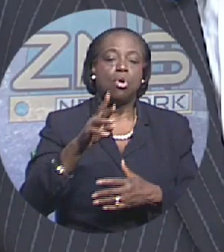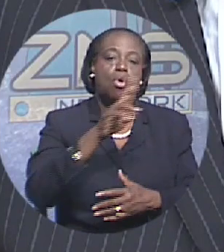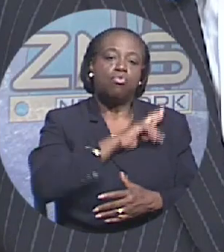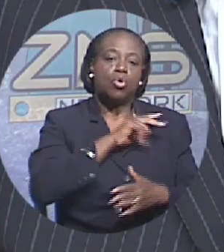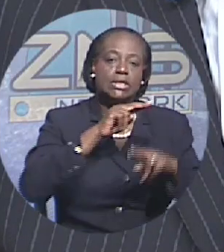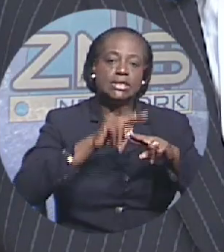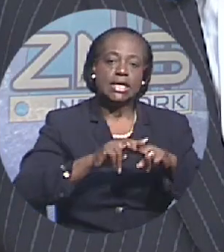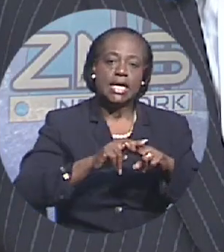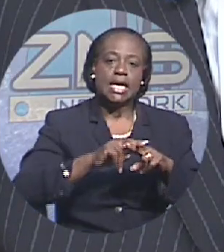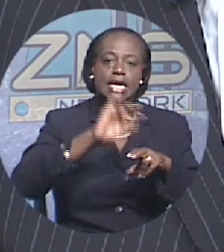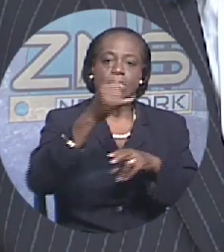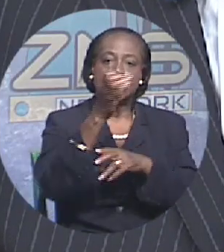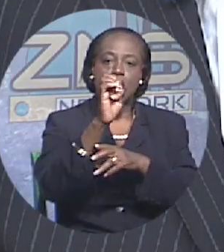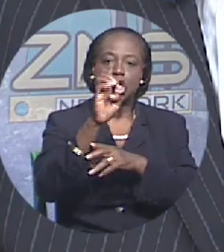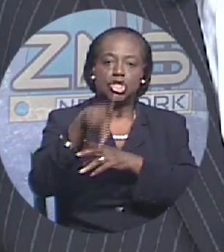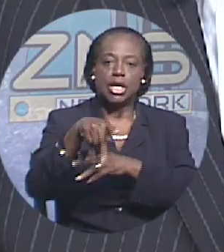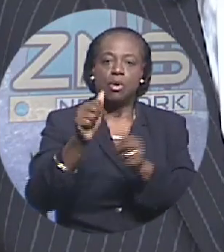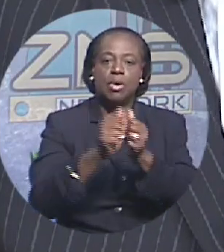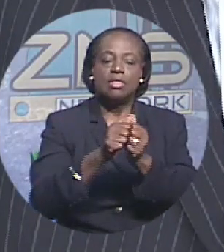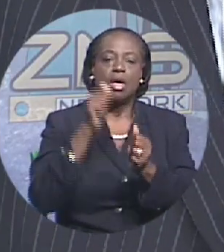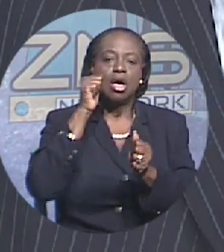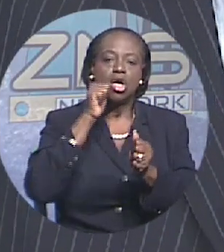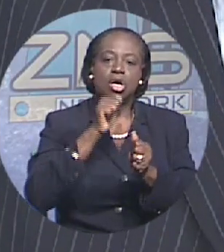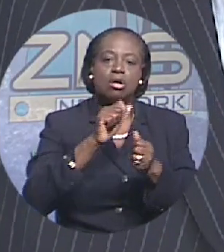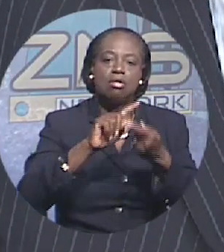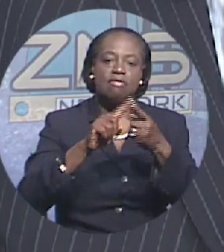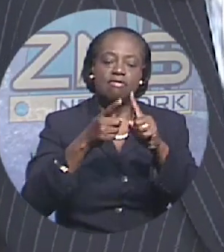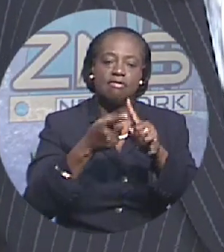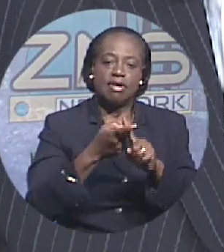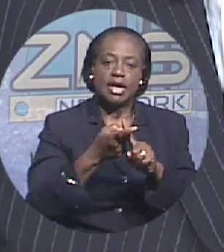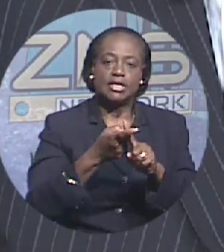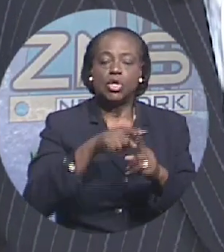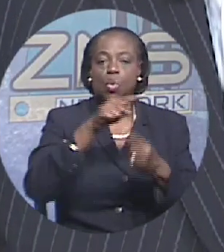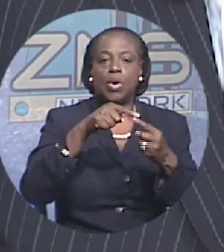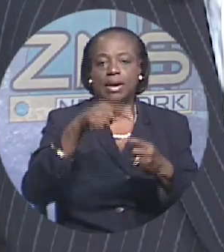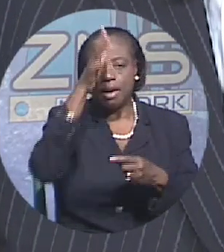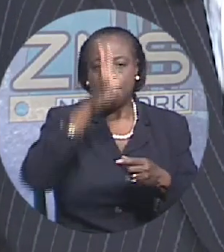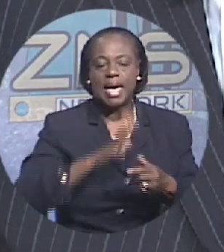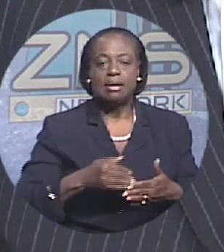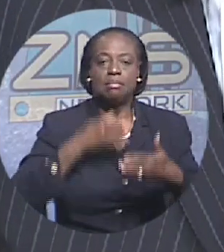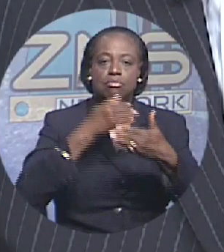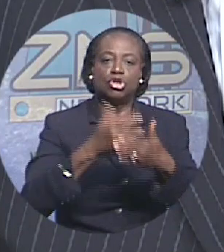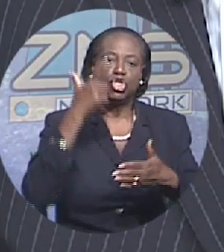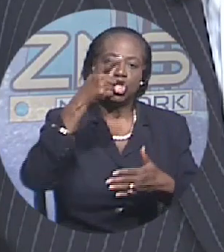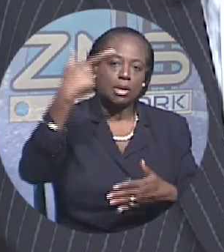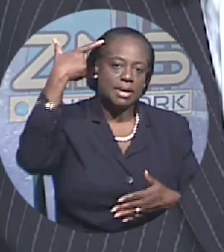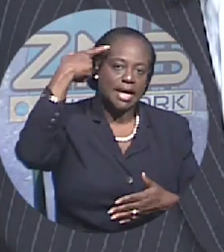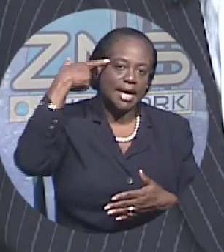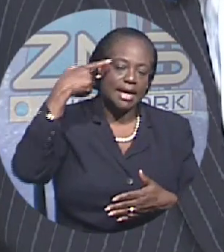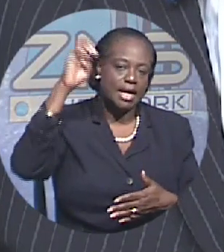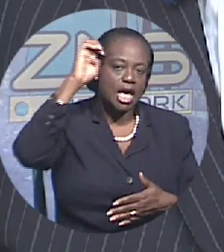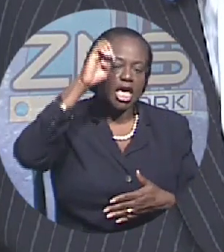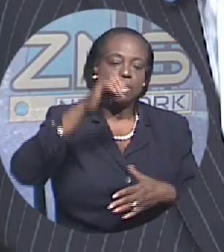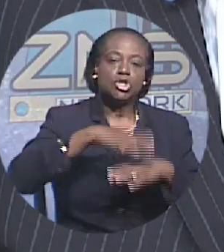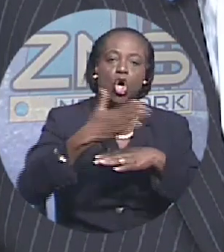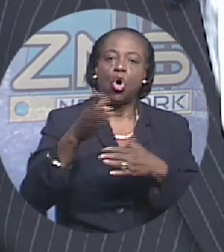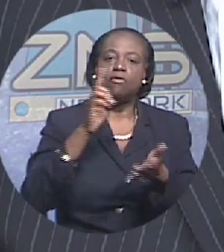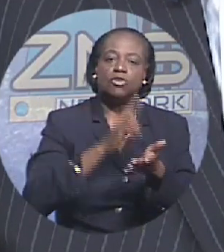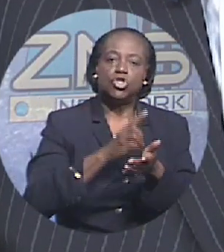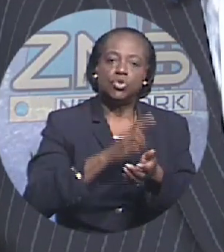female friend on Durham Street and Montrose Avenue when a gunman approached and shot him in the head. Roll was off duty at that